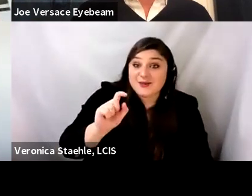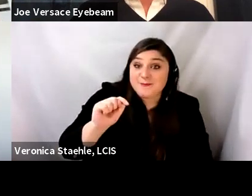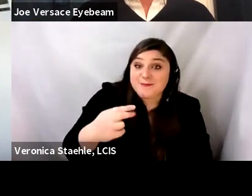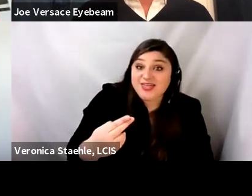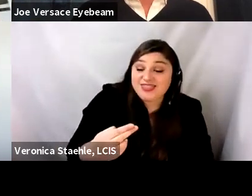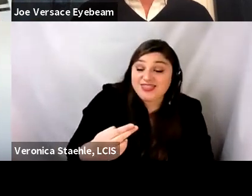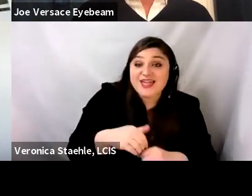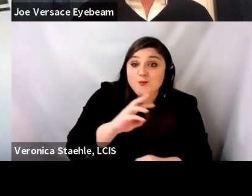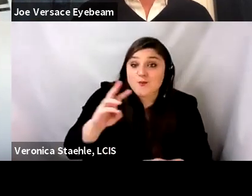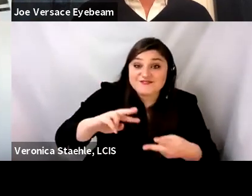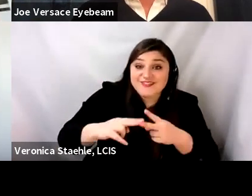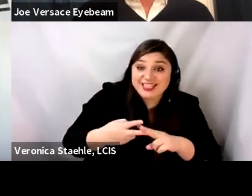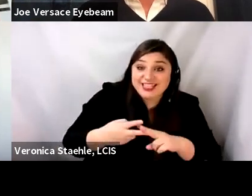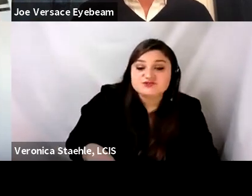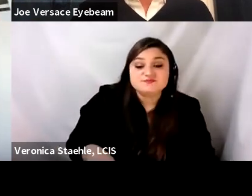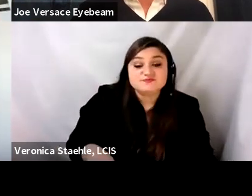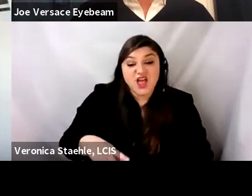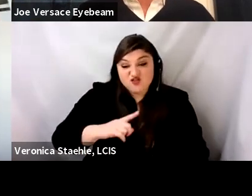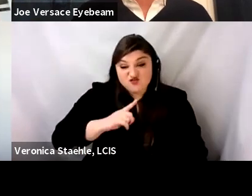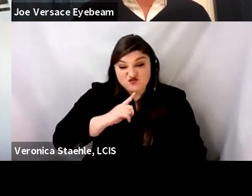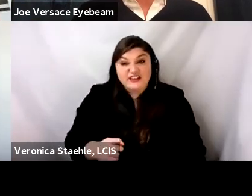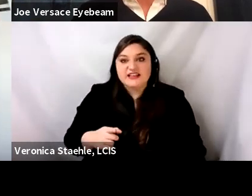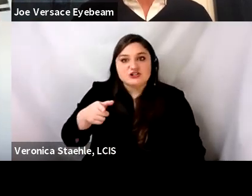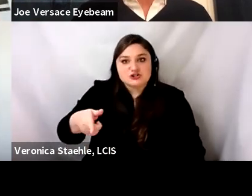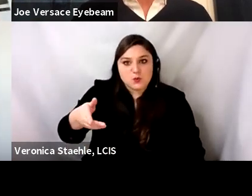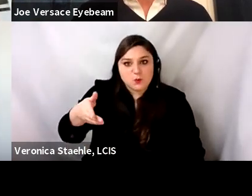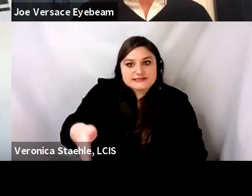in where there wasn't time to address it. And so